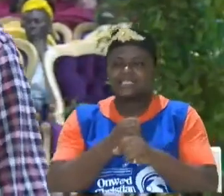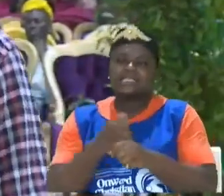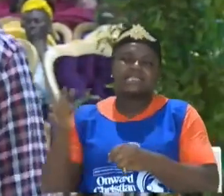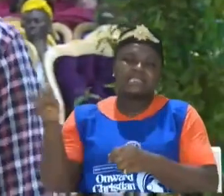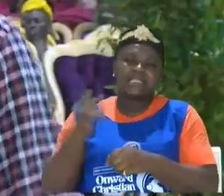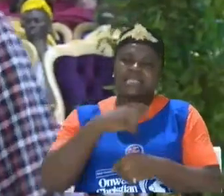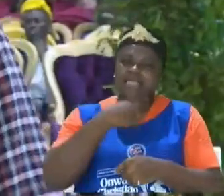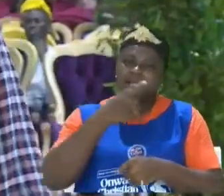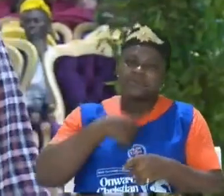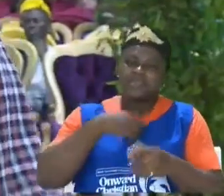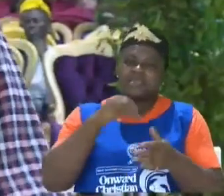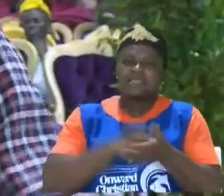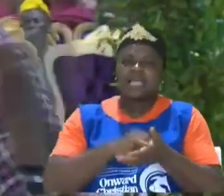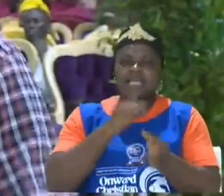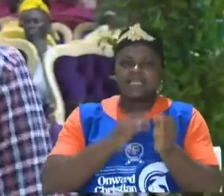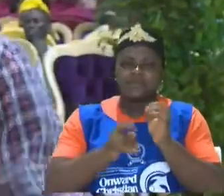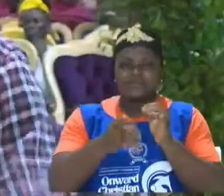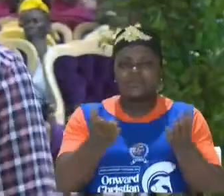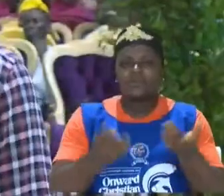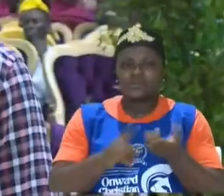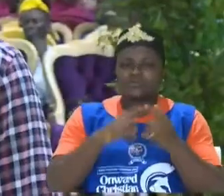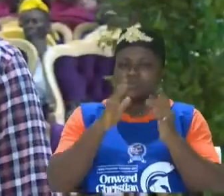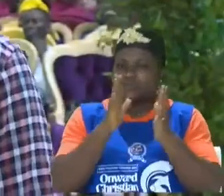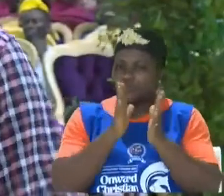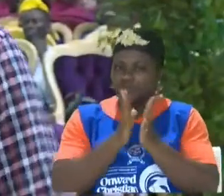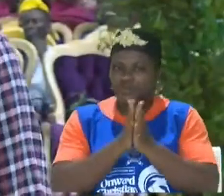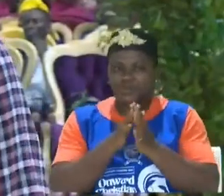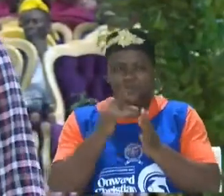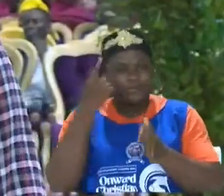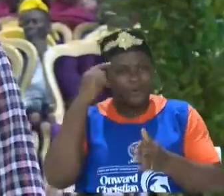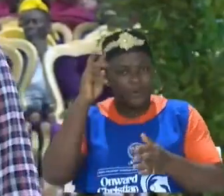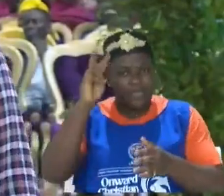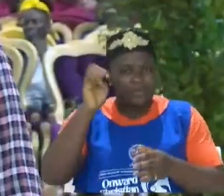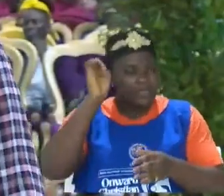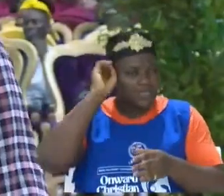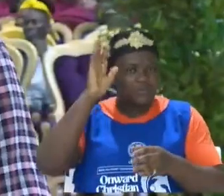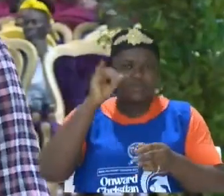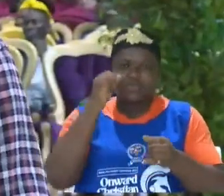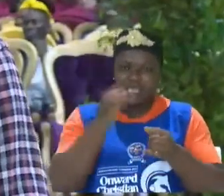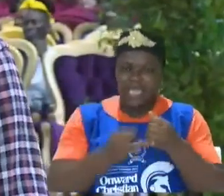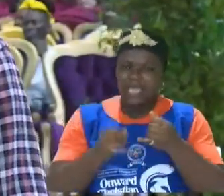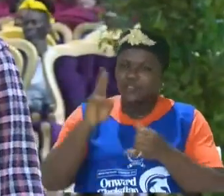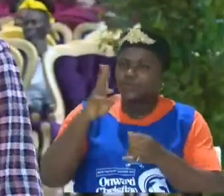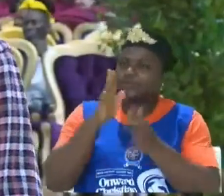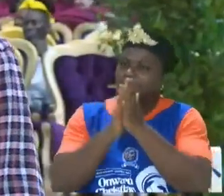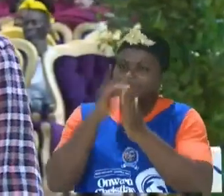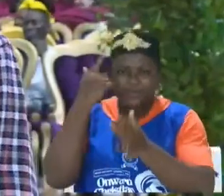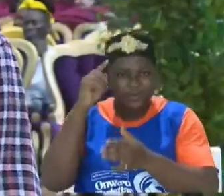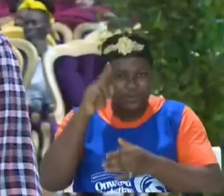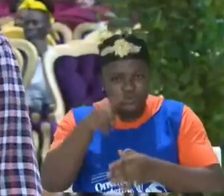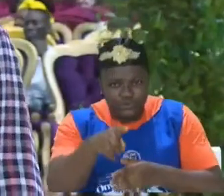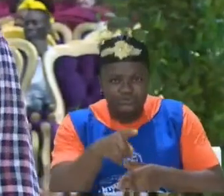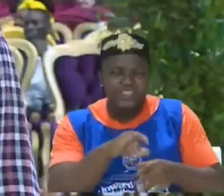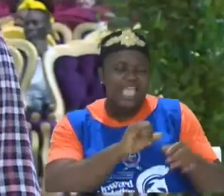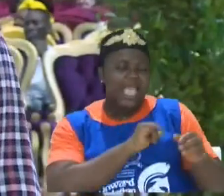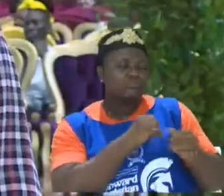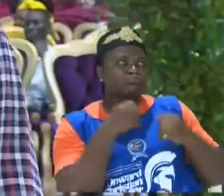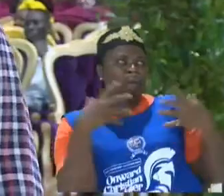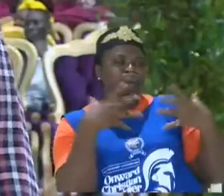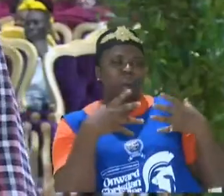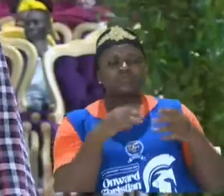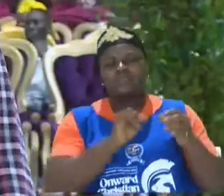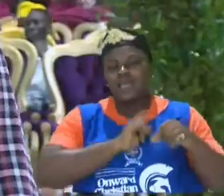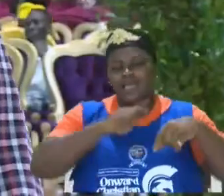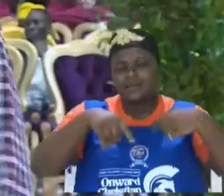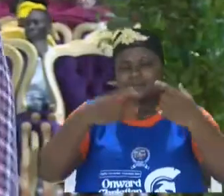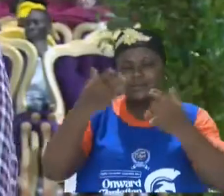that this man, if you want to pray for him, he will end up praying for you. So I was kind of scared. So I remember I went there with the